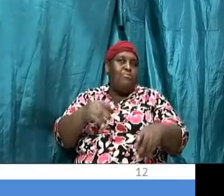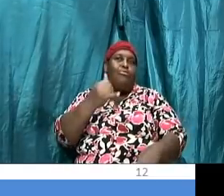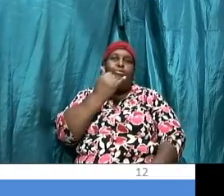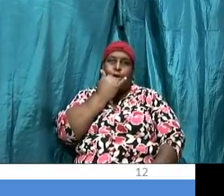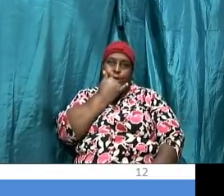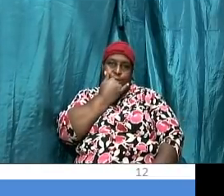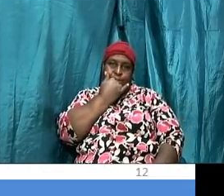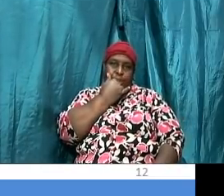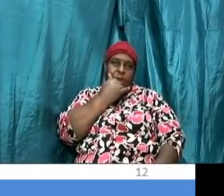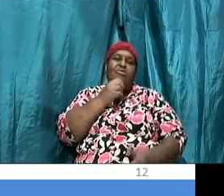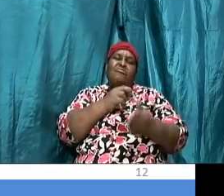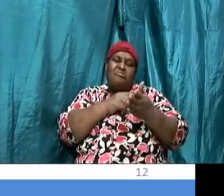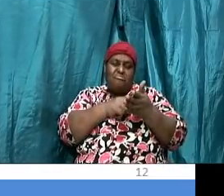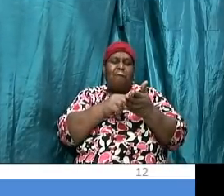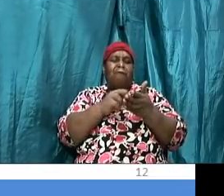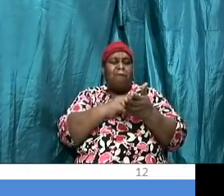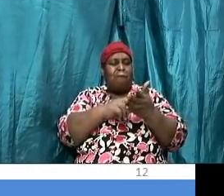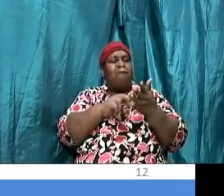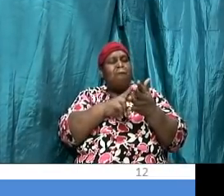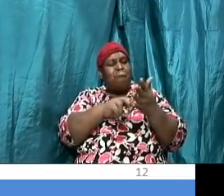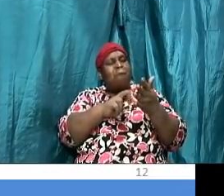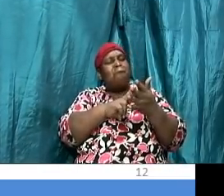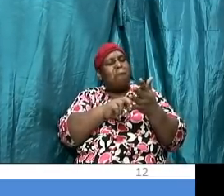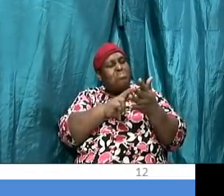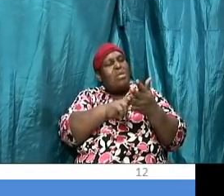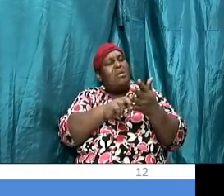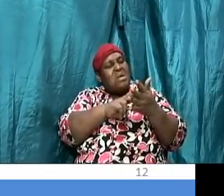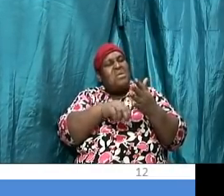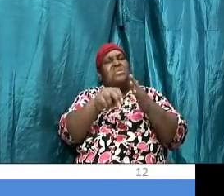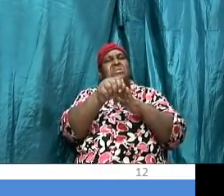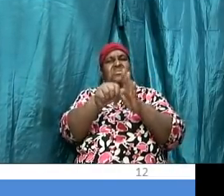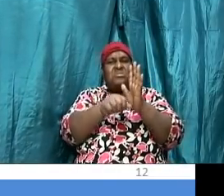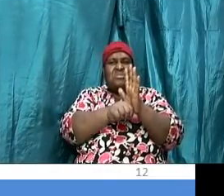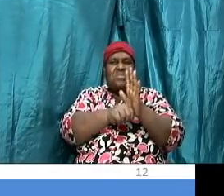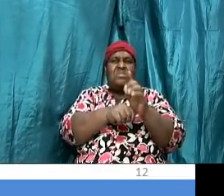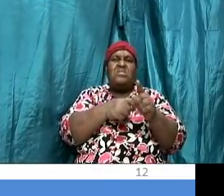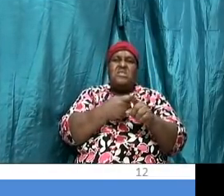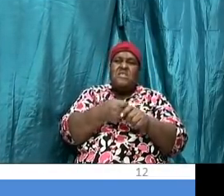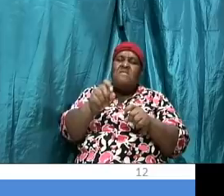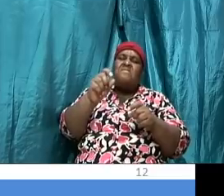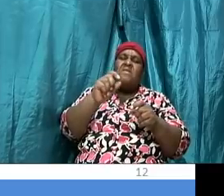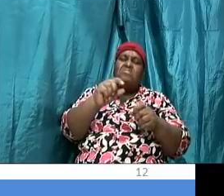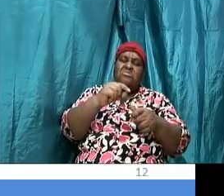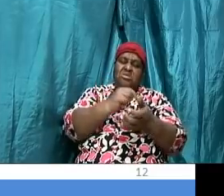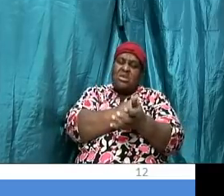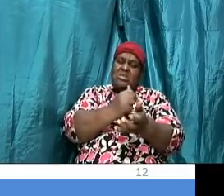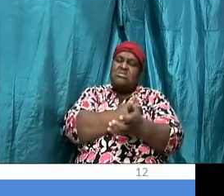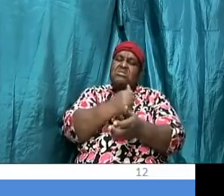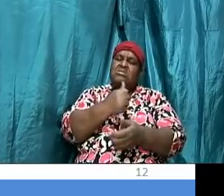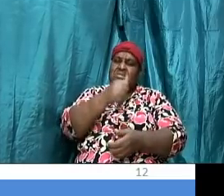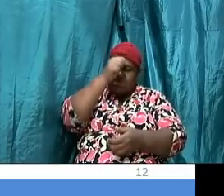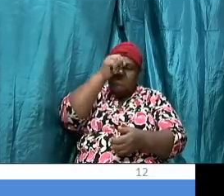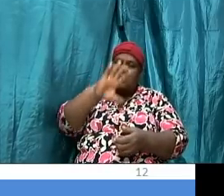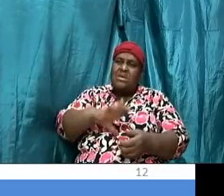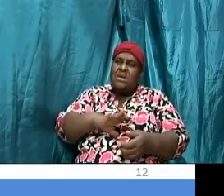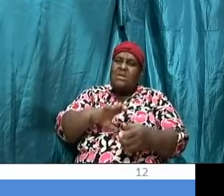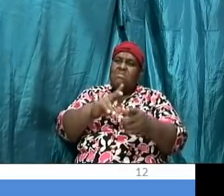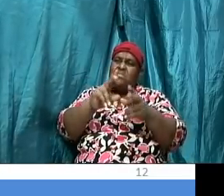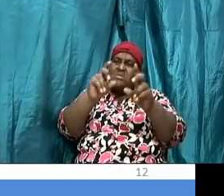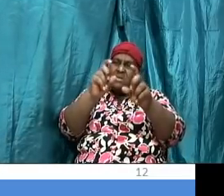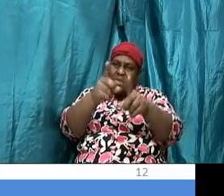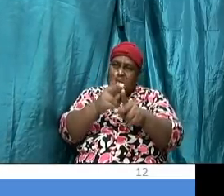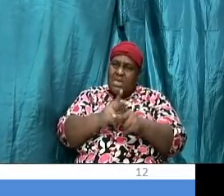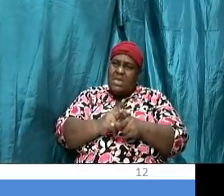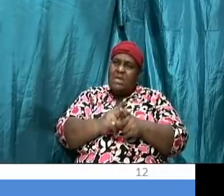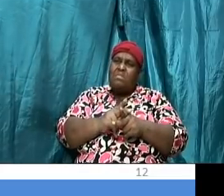and they say that the scripture teaches them that, see, from Genesis, man was supposed to keep the Sabbath. But we're going to realize as